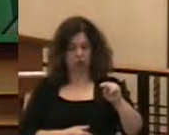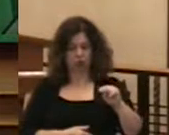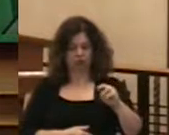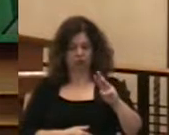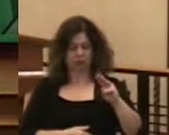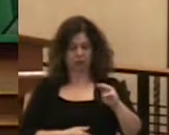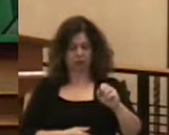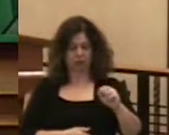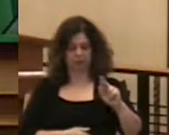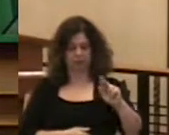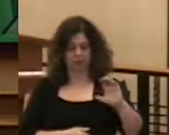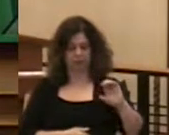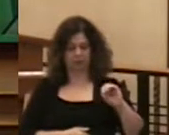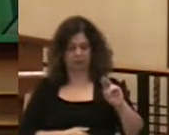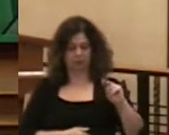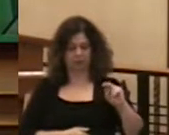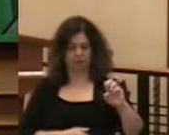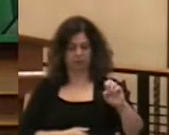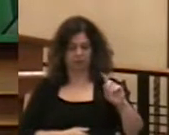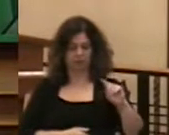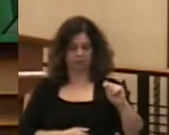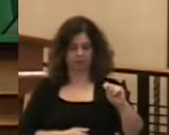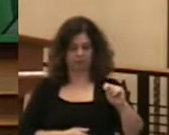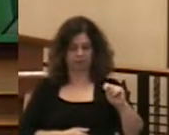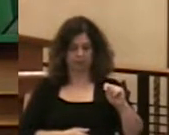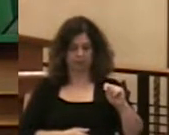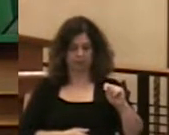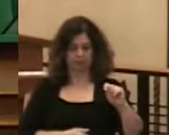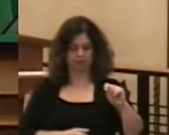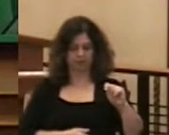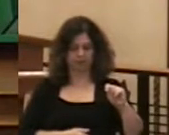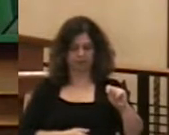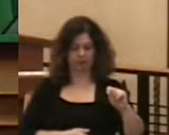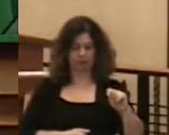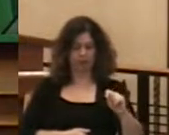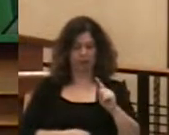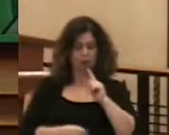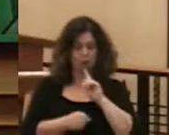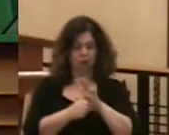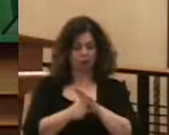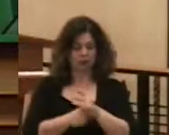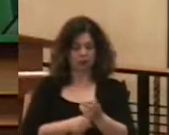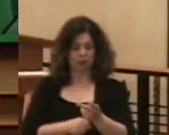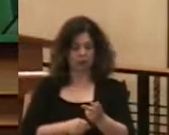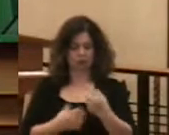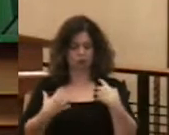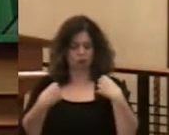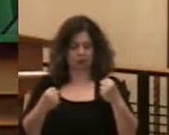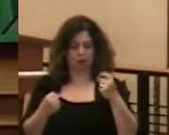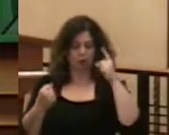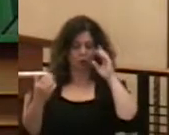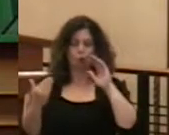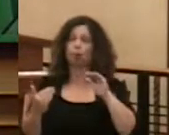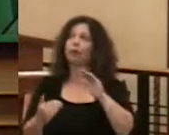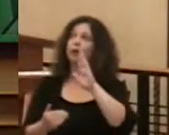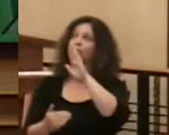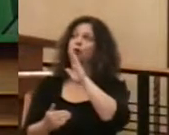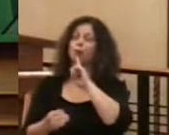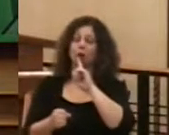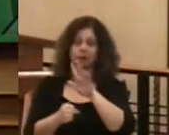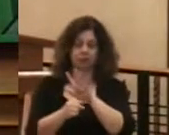mothers, and Jeff Cochran in the loss of his brother. Grant them strength and hope in your